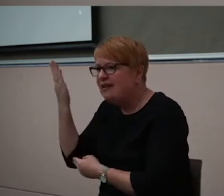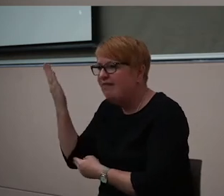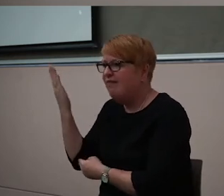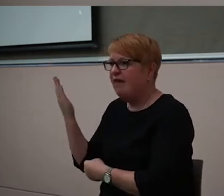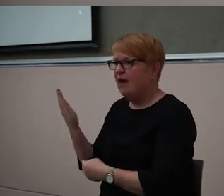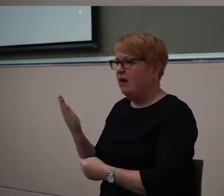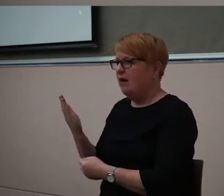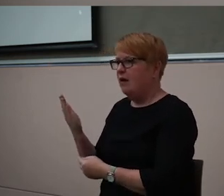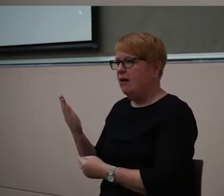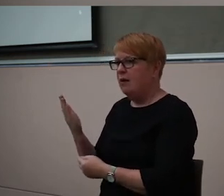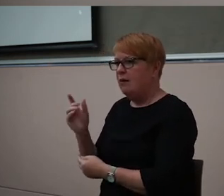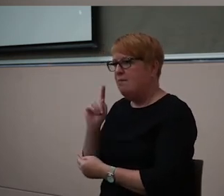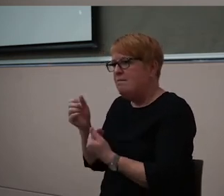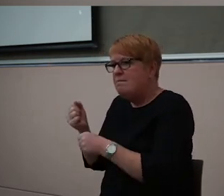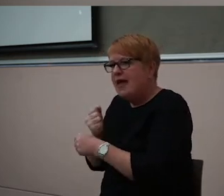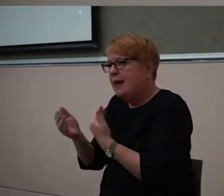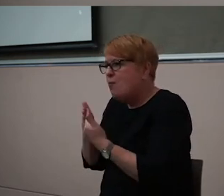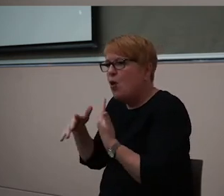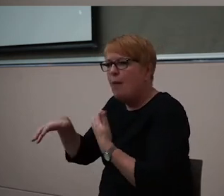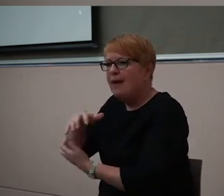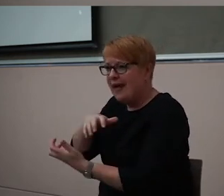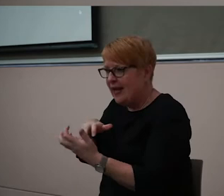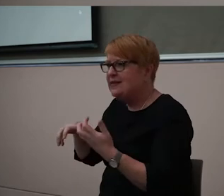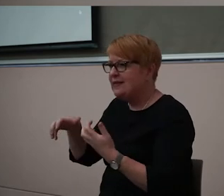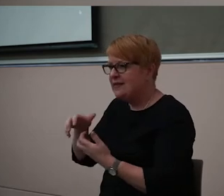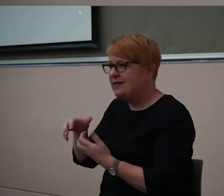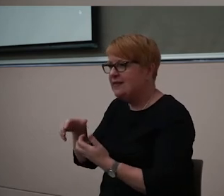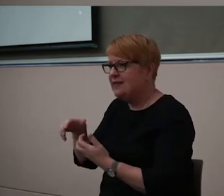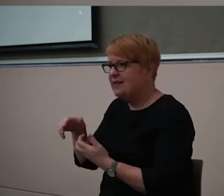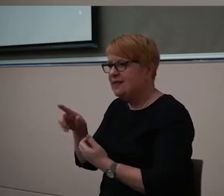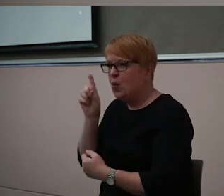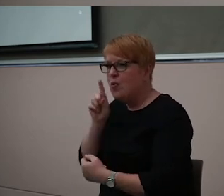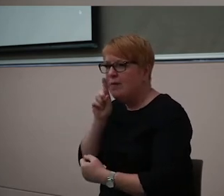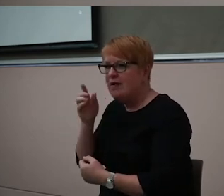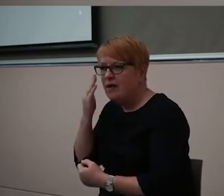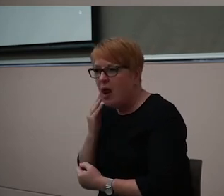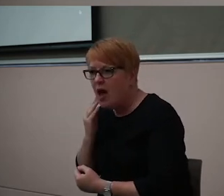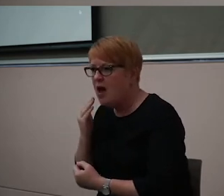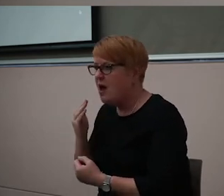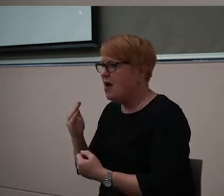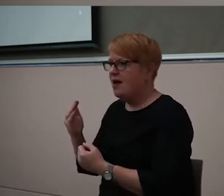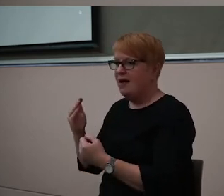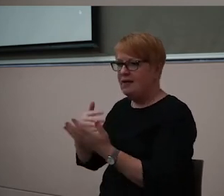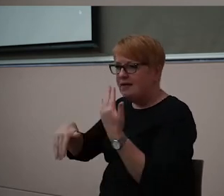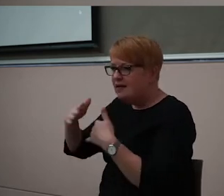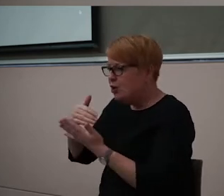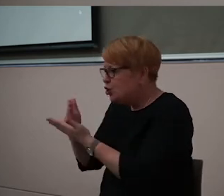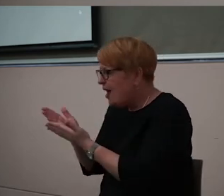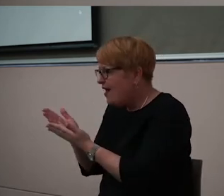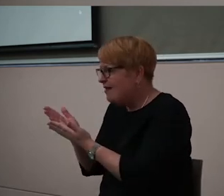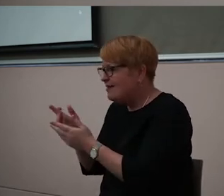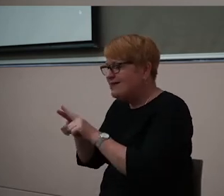who's in the group. So these women of colour, non-binary people of colour, who are all from these shared but very